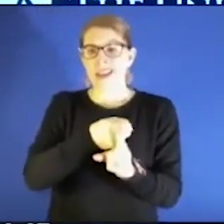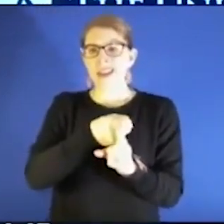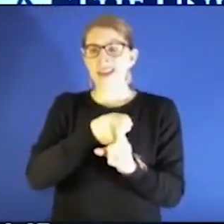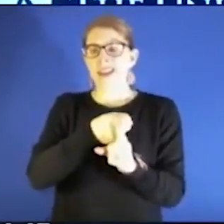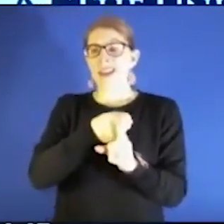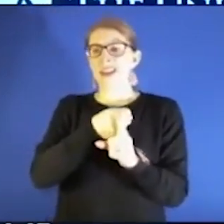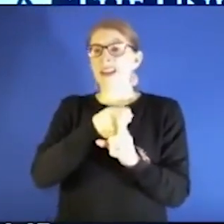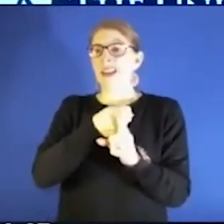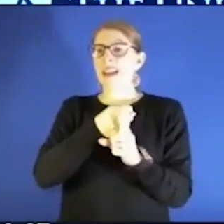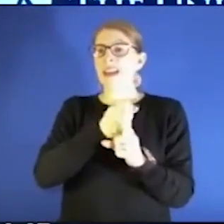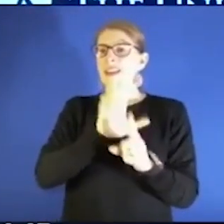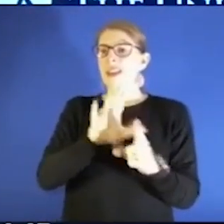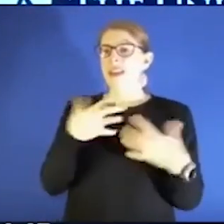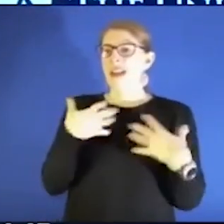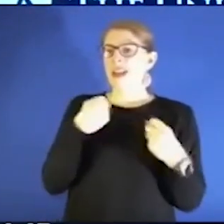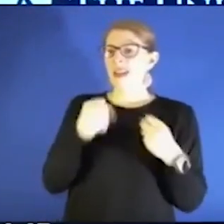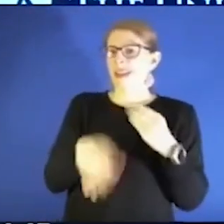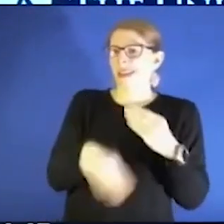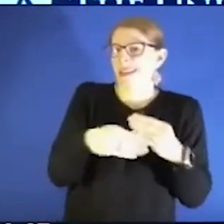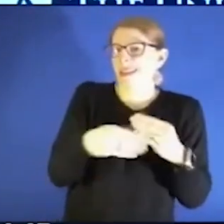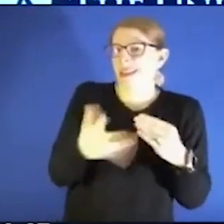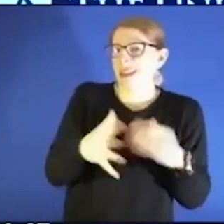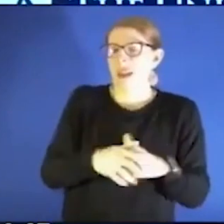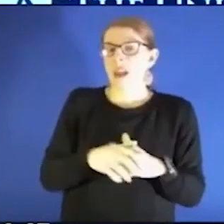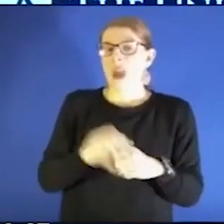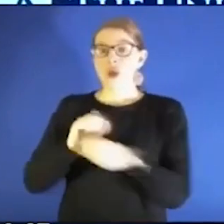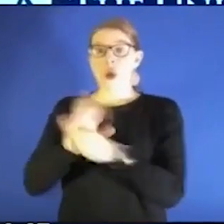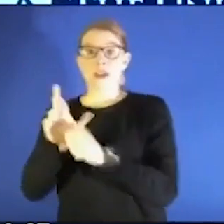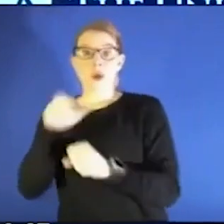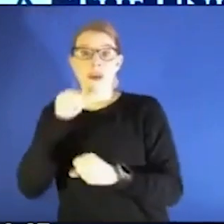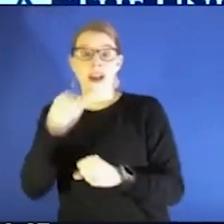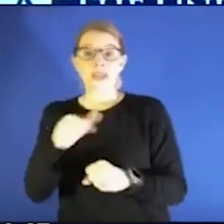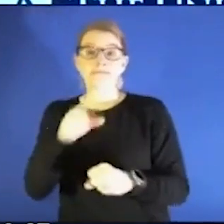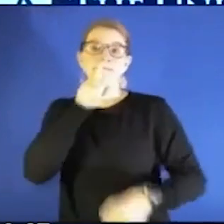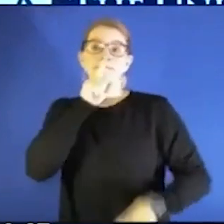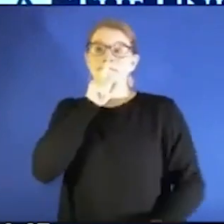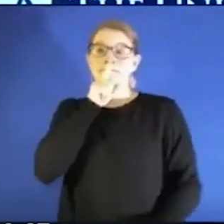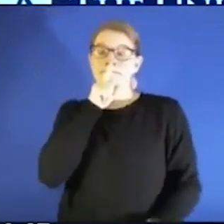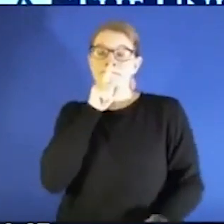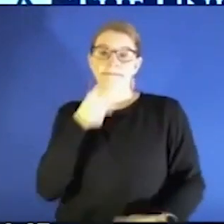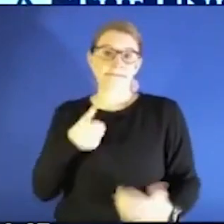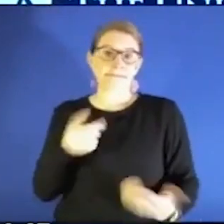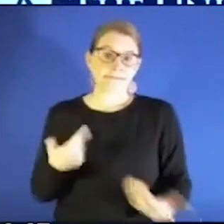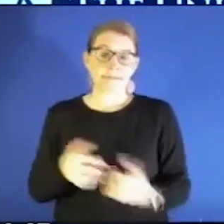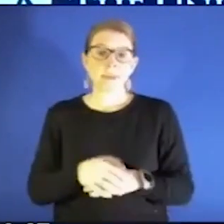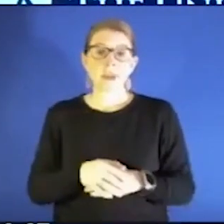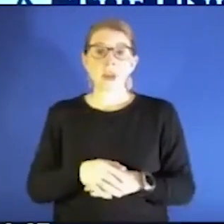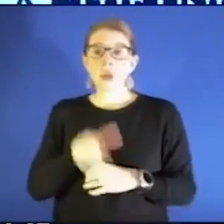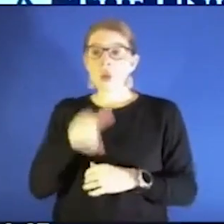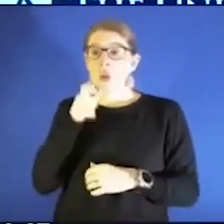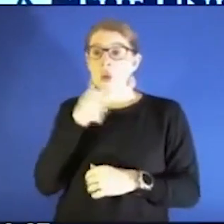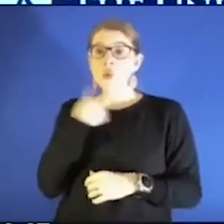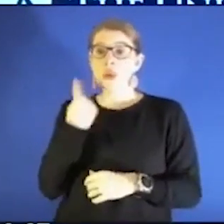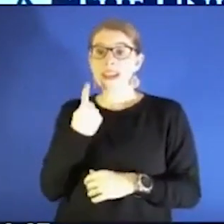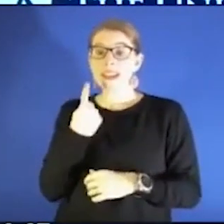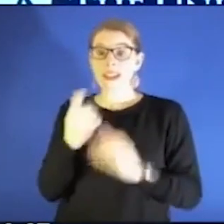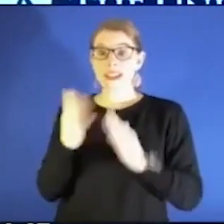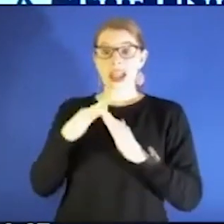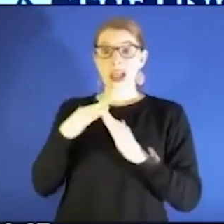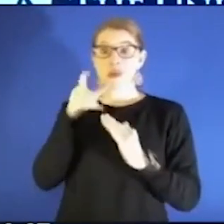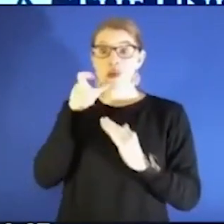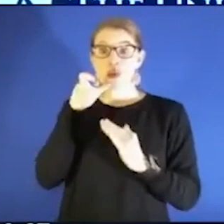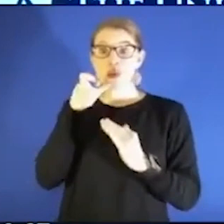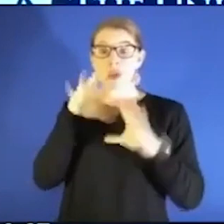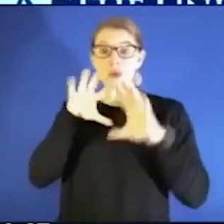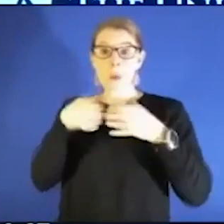I can't say, is it COVID or is it not? But when you ask who's most at risk, I think our